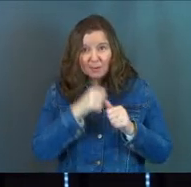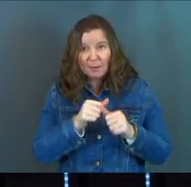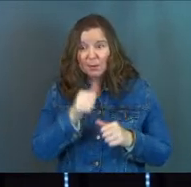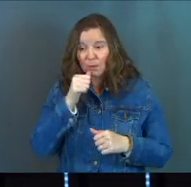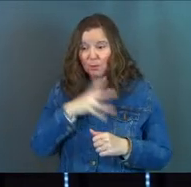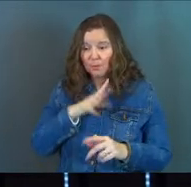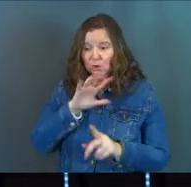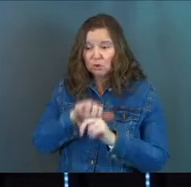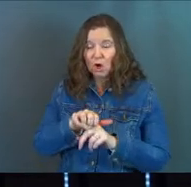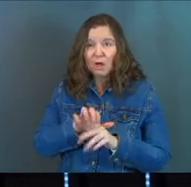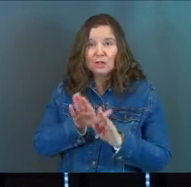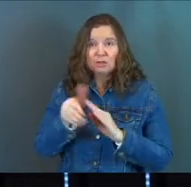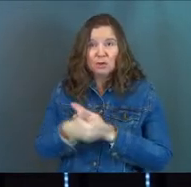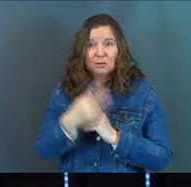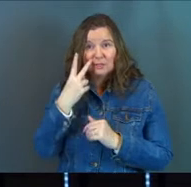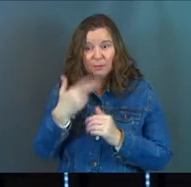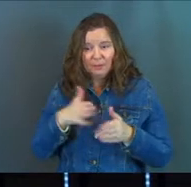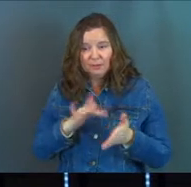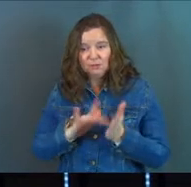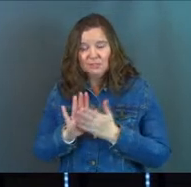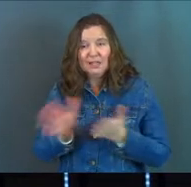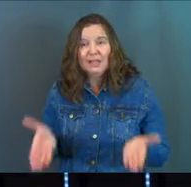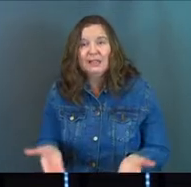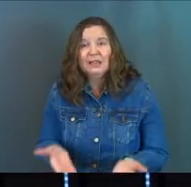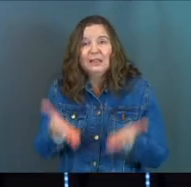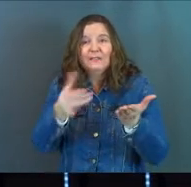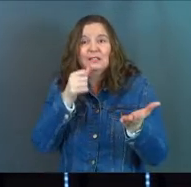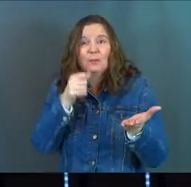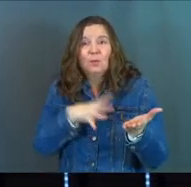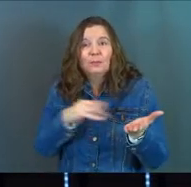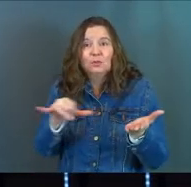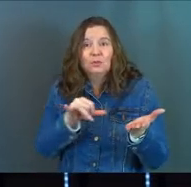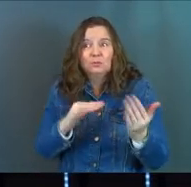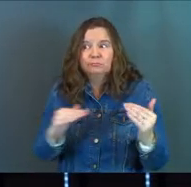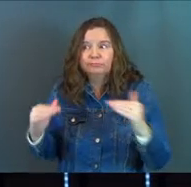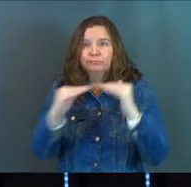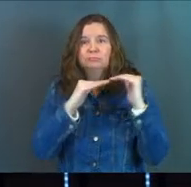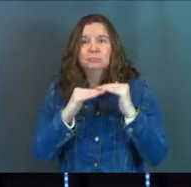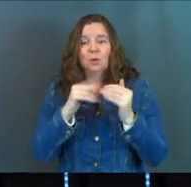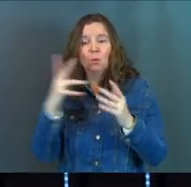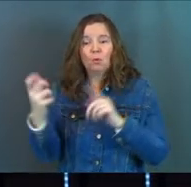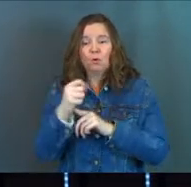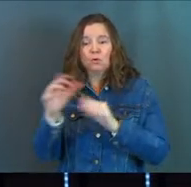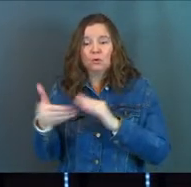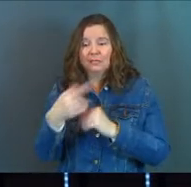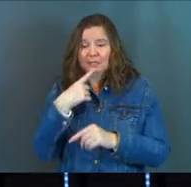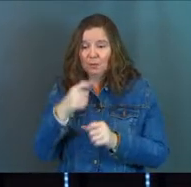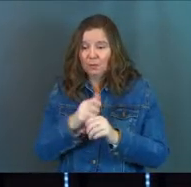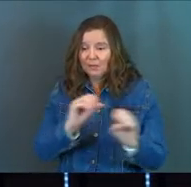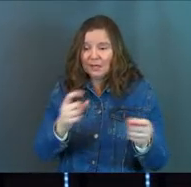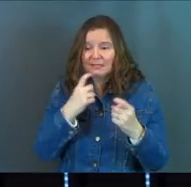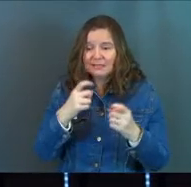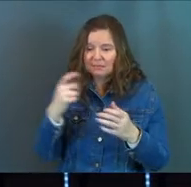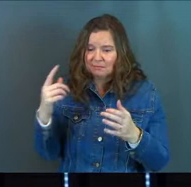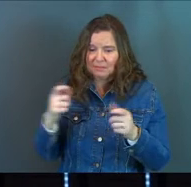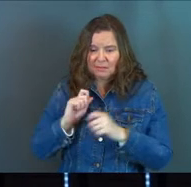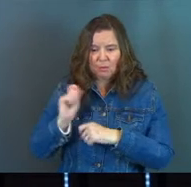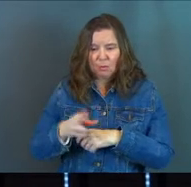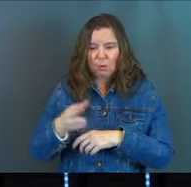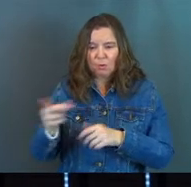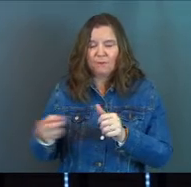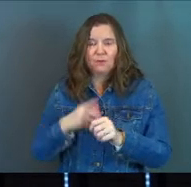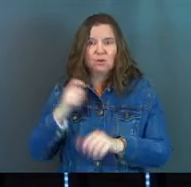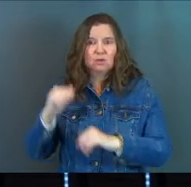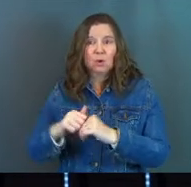the woman who's caught in adultery? See the way that Jesus lifts even women up? The woman caught in adultery, he says, he was without sin, cast the first stone